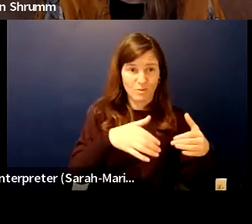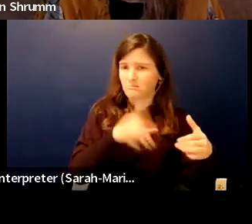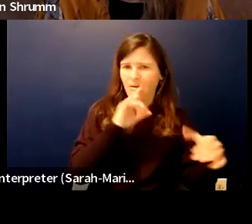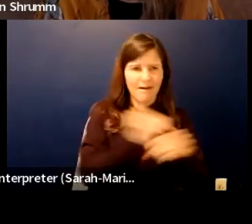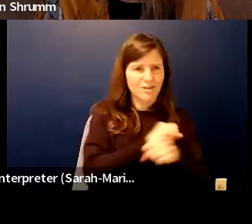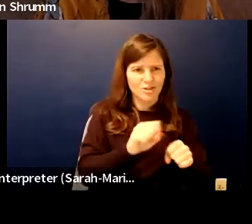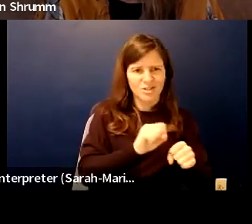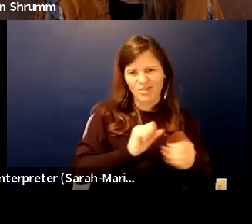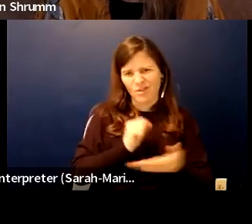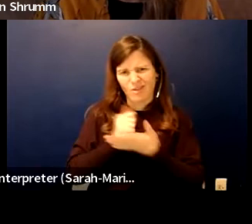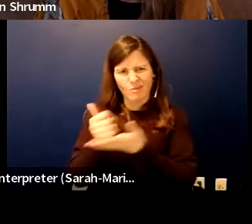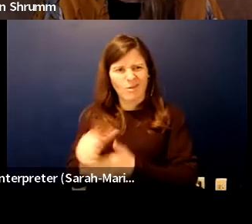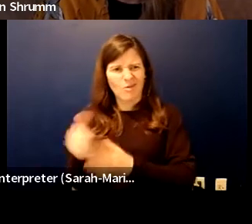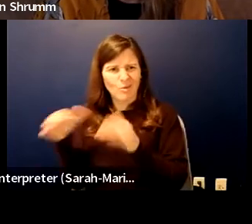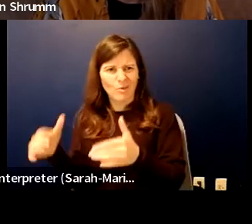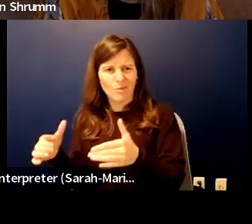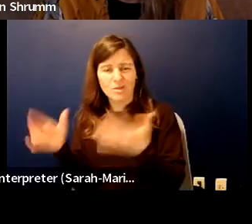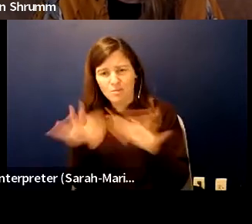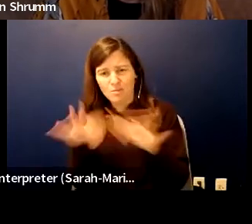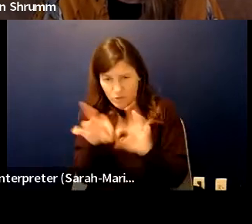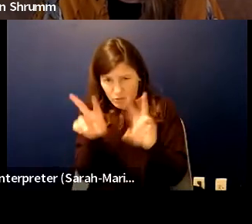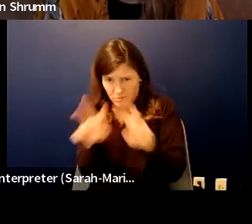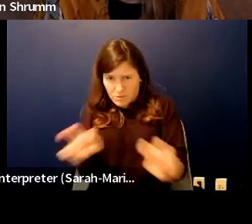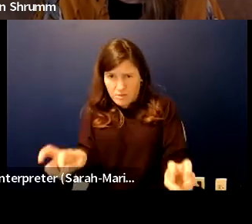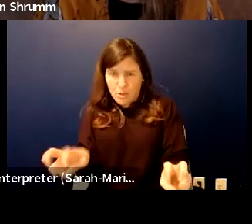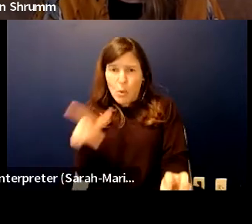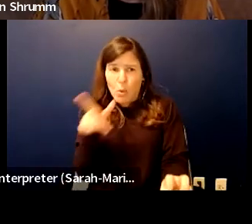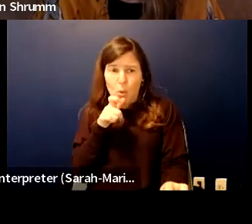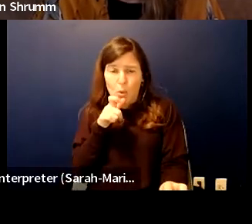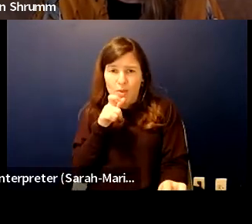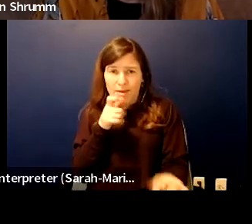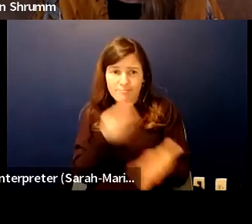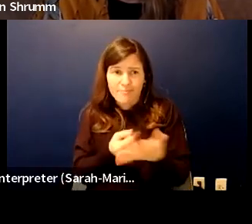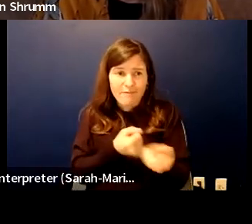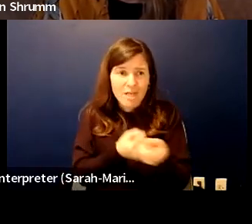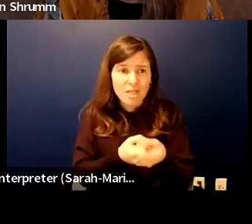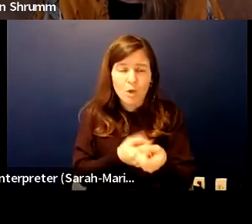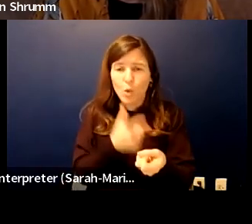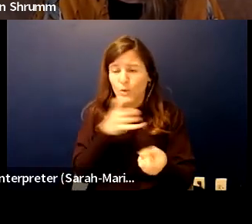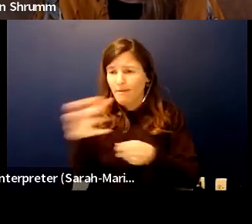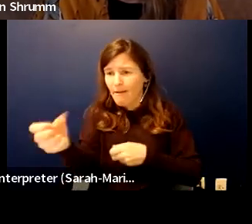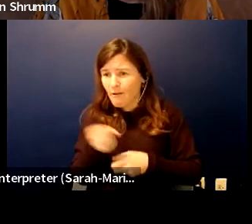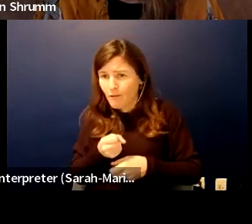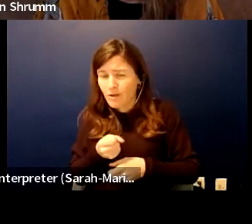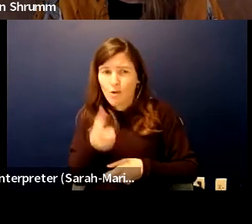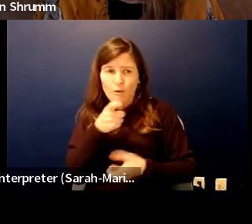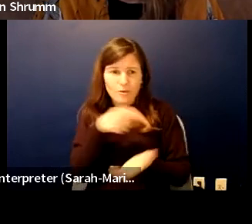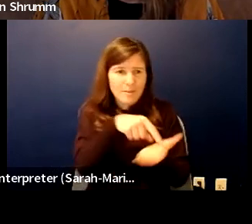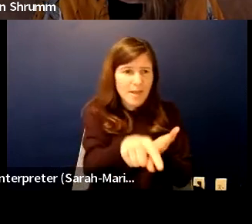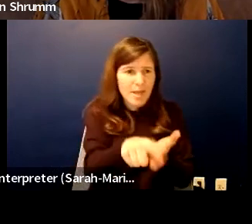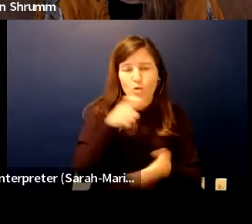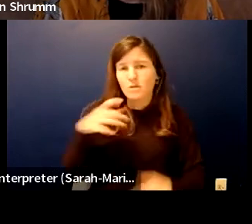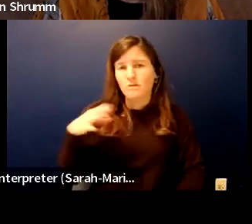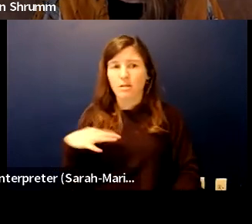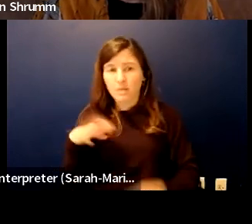actually who comes through the door, which artists do we employ, who's getting paid, who's doing the